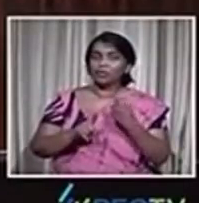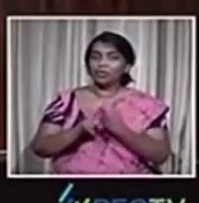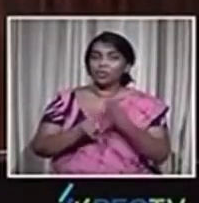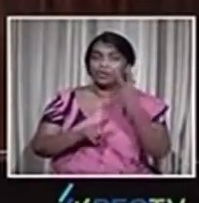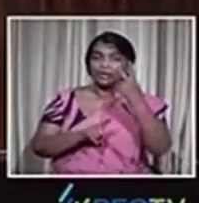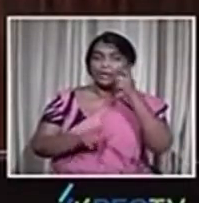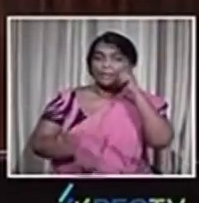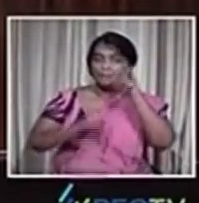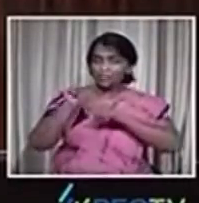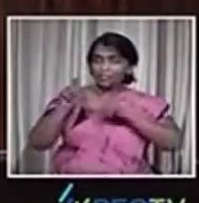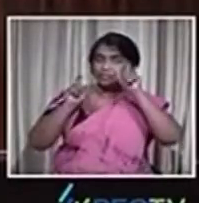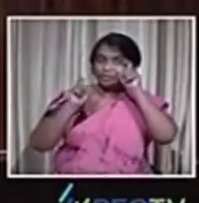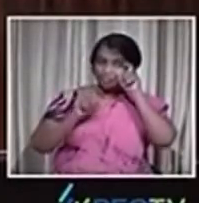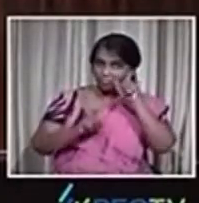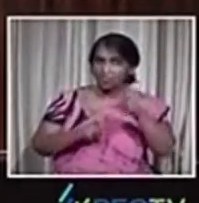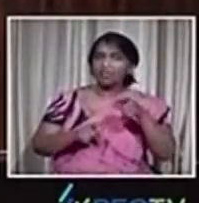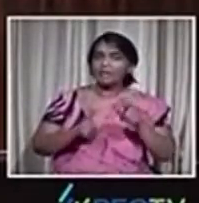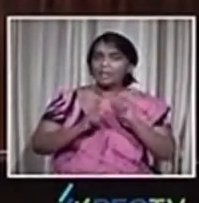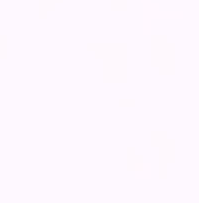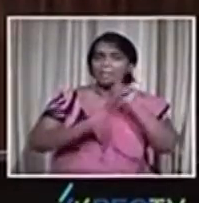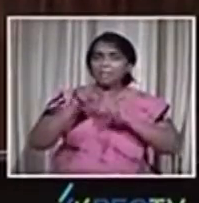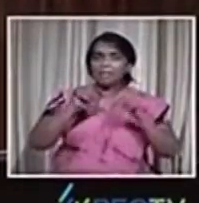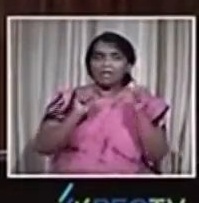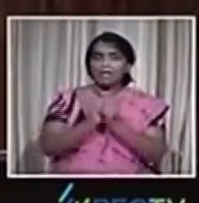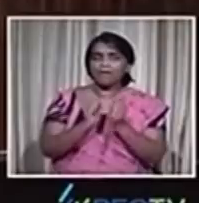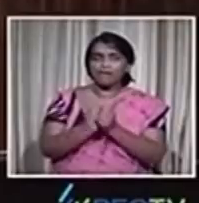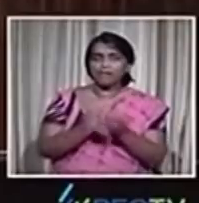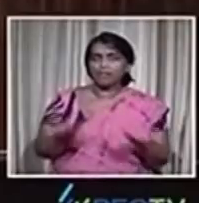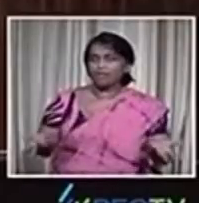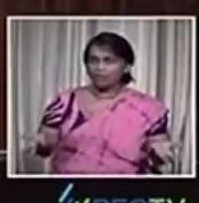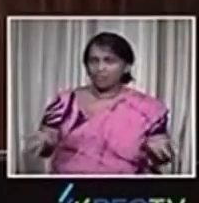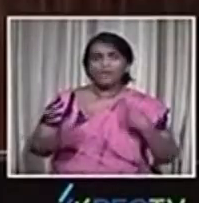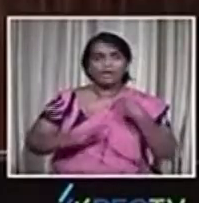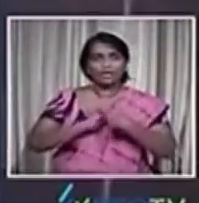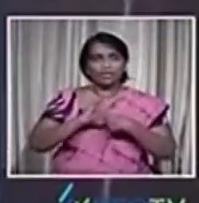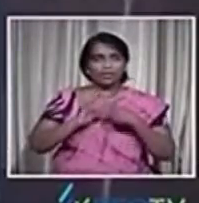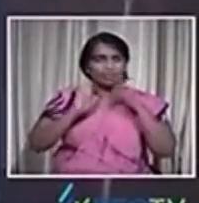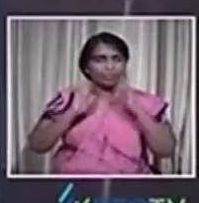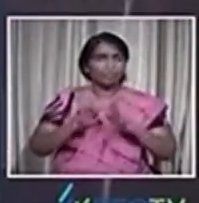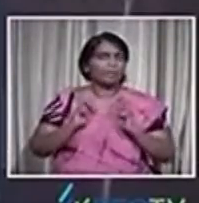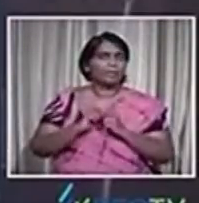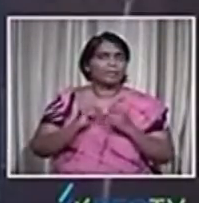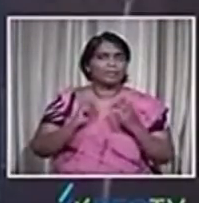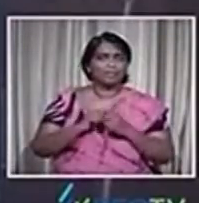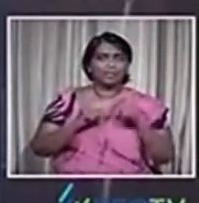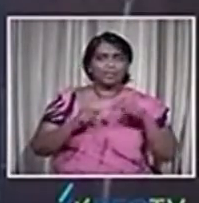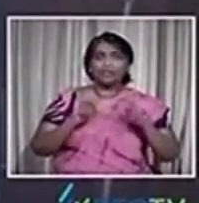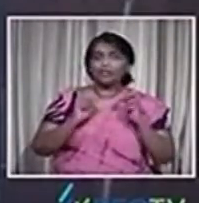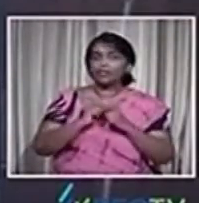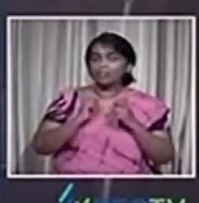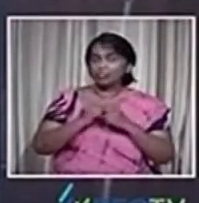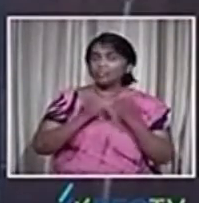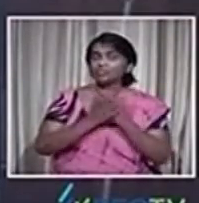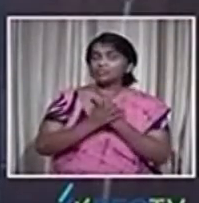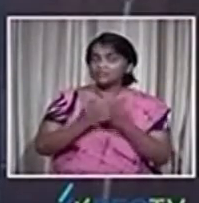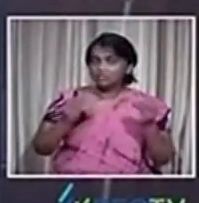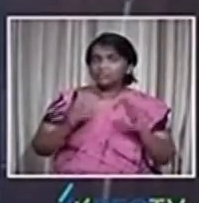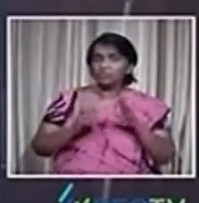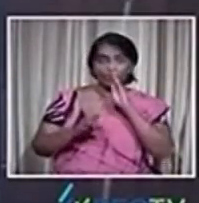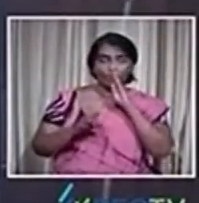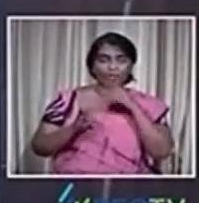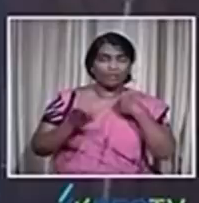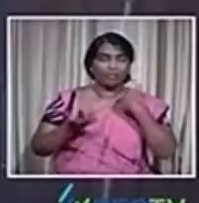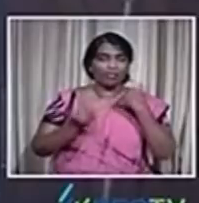20 million people are watching what is happening in Parliament. Today's parliamentary sessions are going to waste, although this time has been allocated to debate and